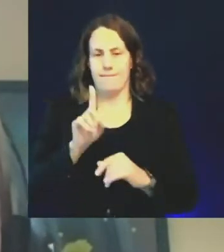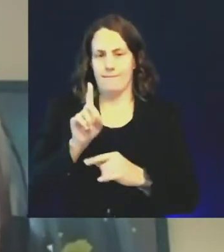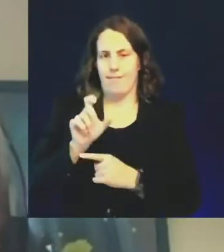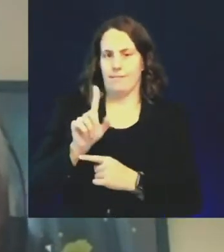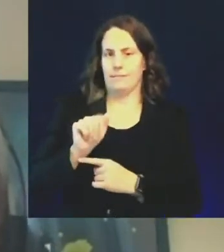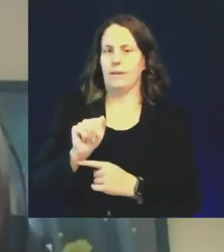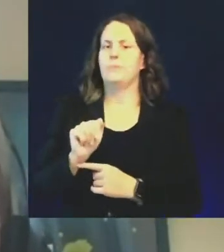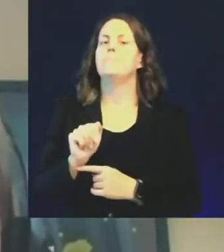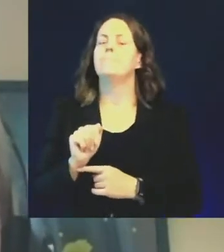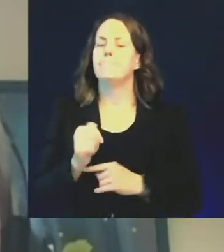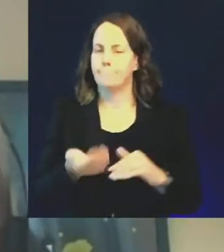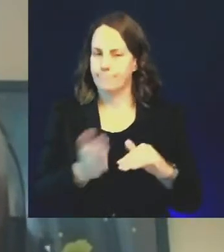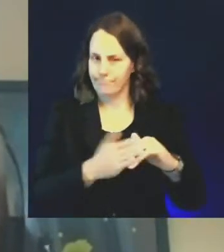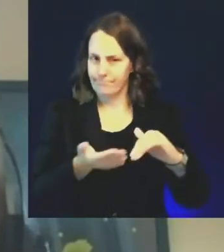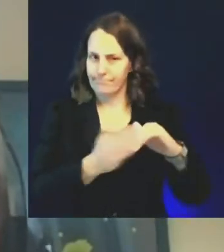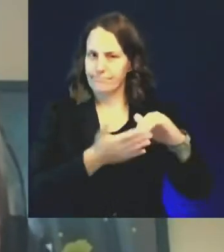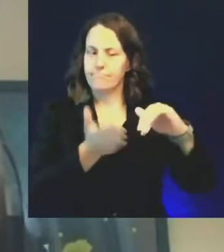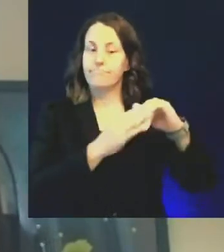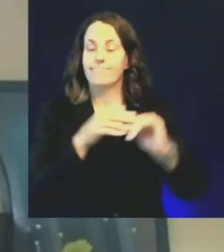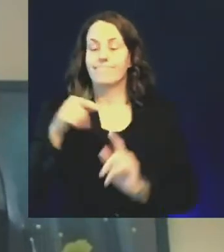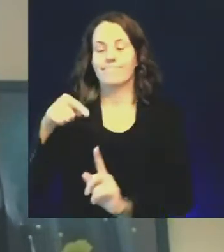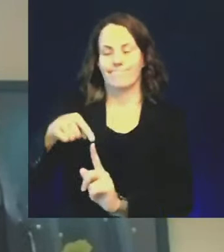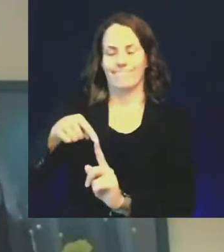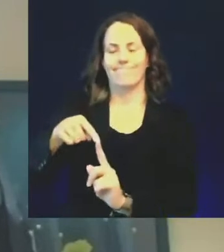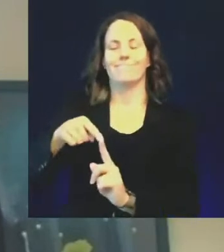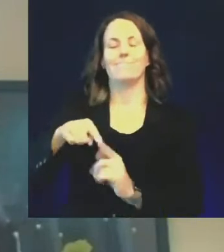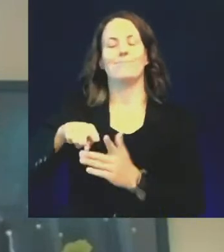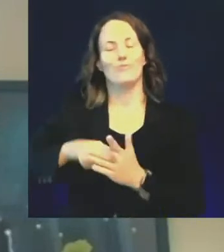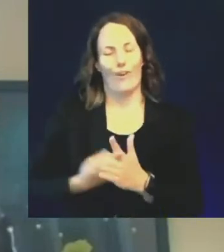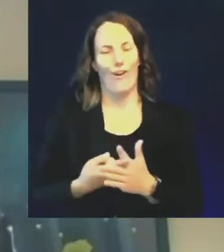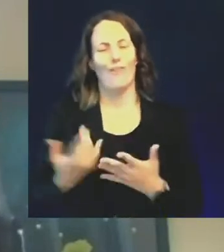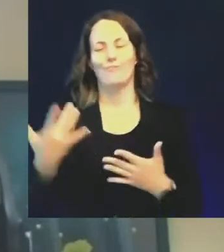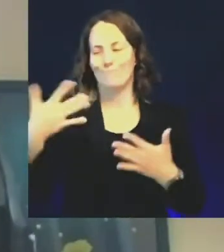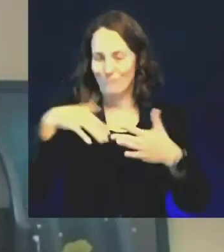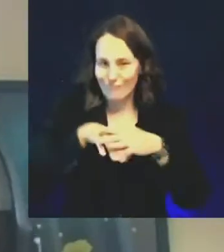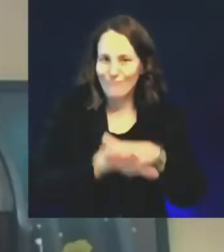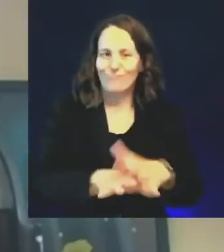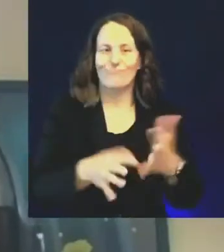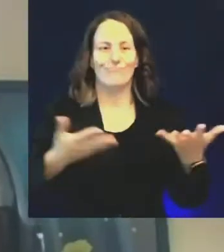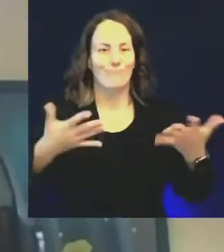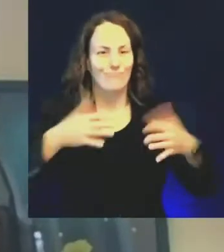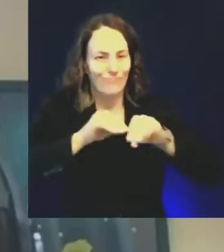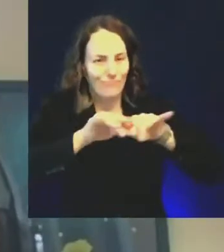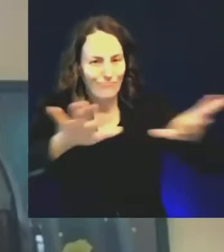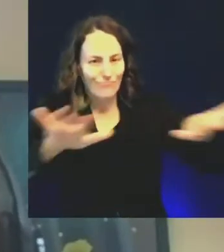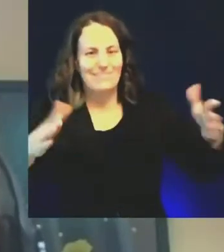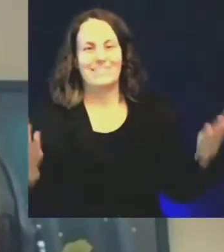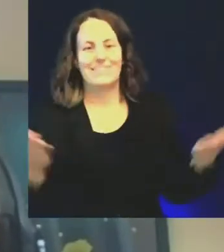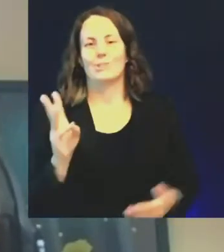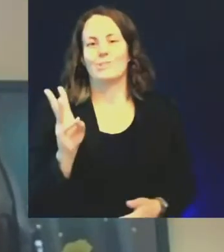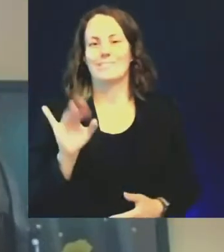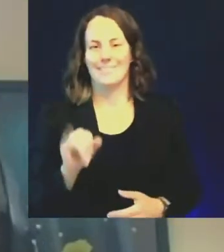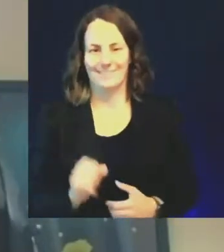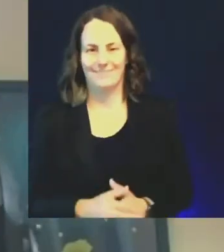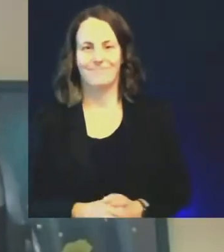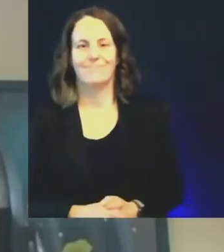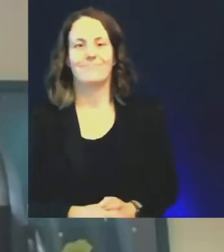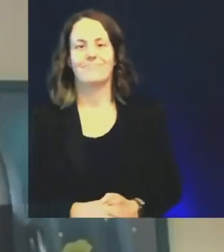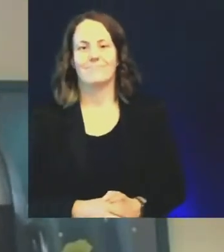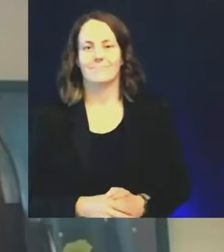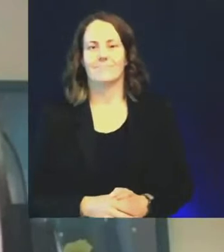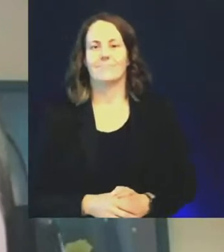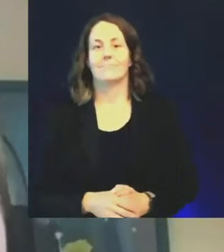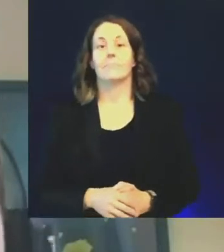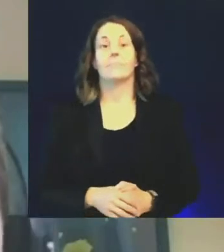absolutely present. So, as I reviewed the data, that we've published, I see a couple